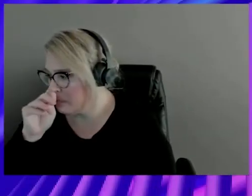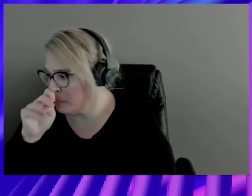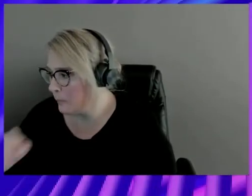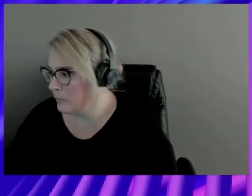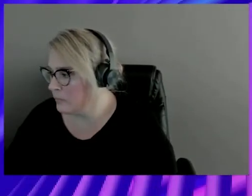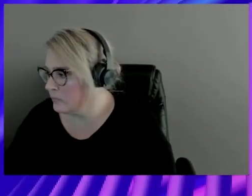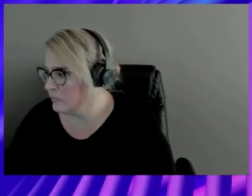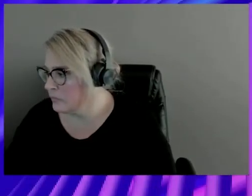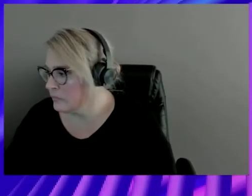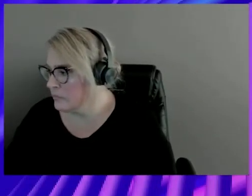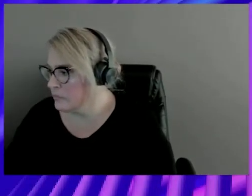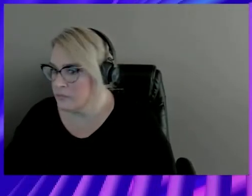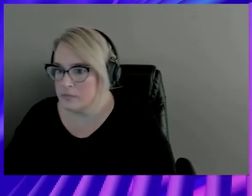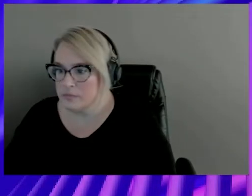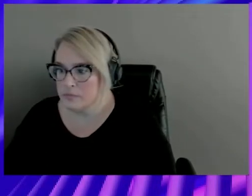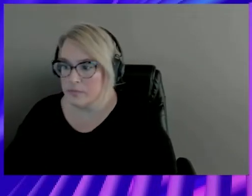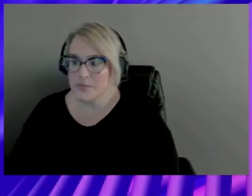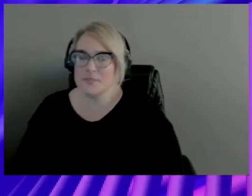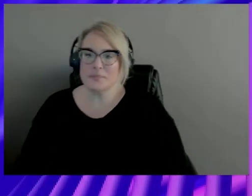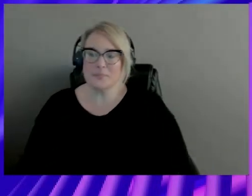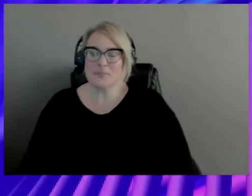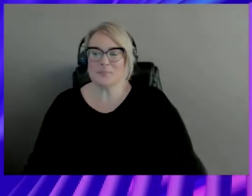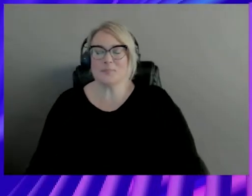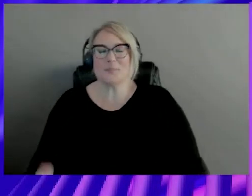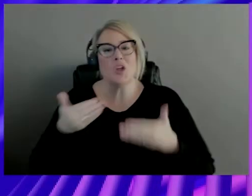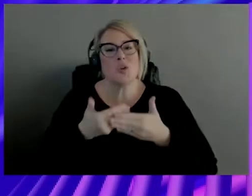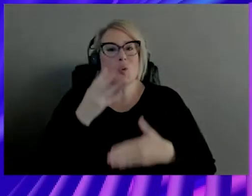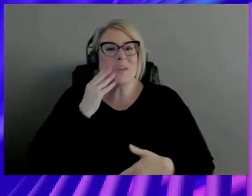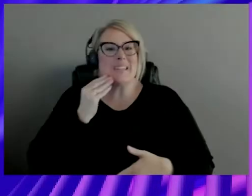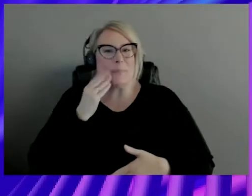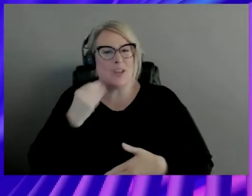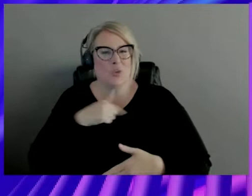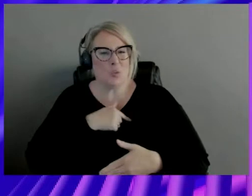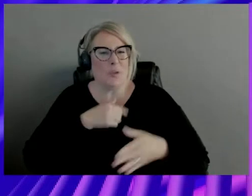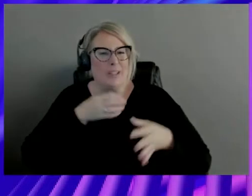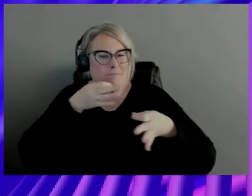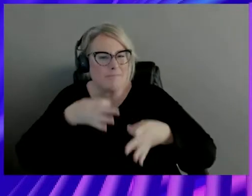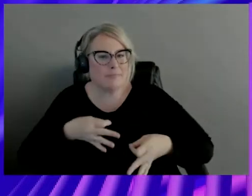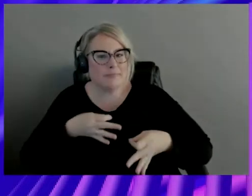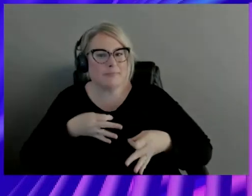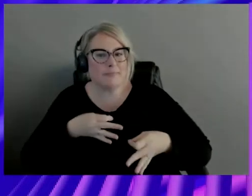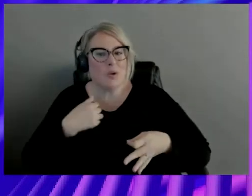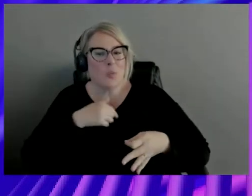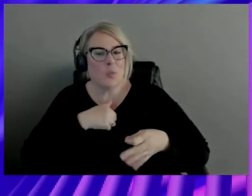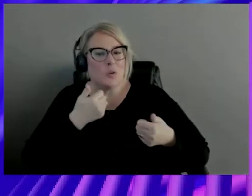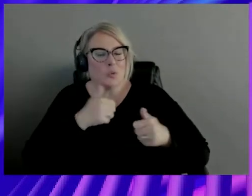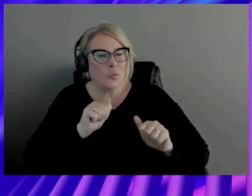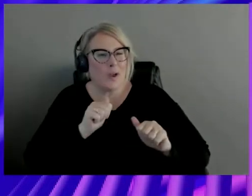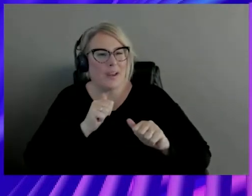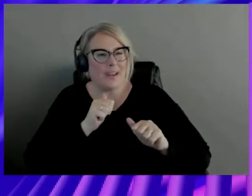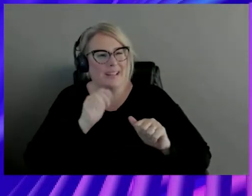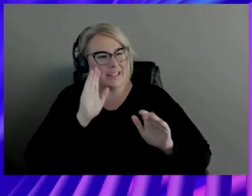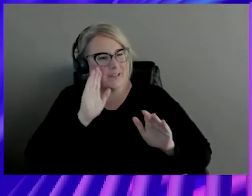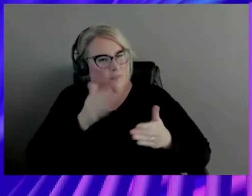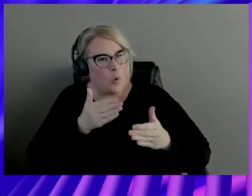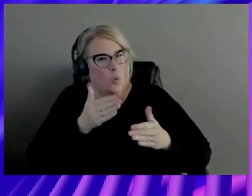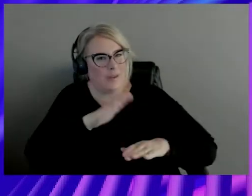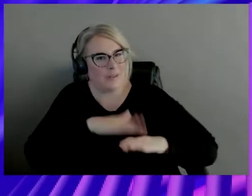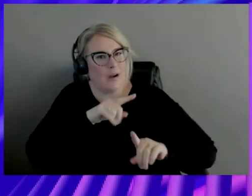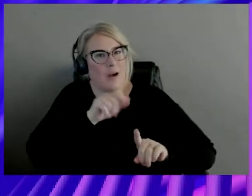the new experience, we kind of talked about a little bit previously, how, one, we're trying to make the focus a lot more on the